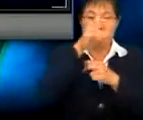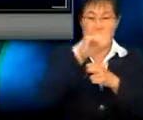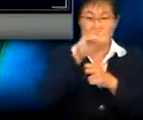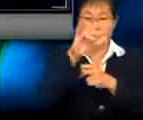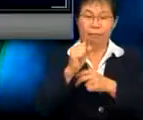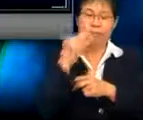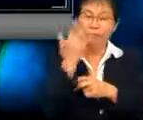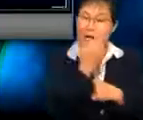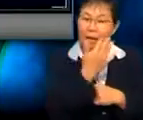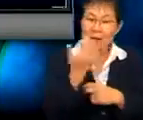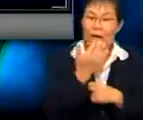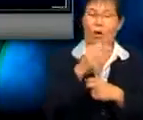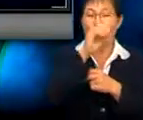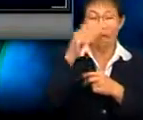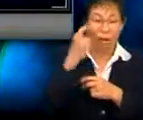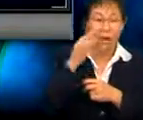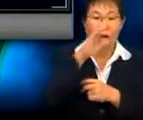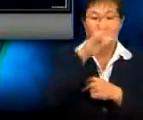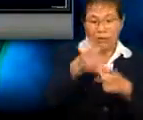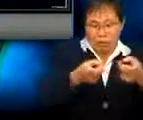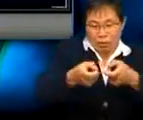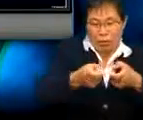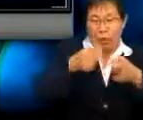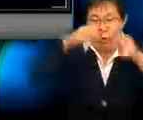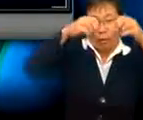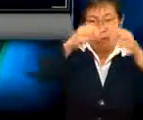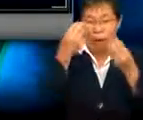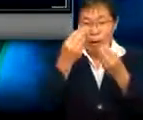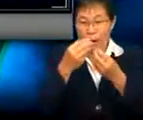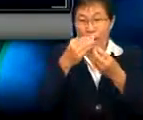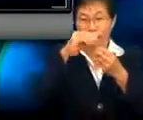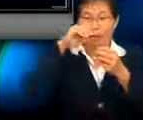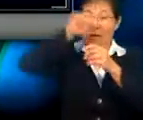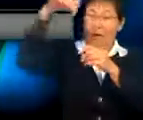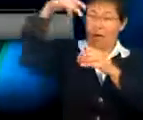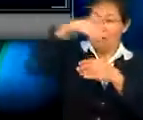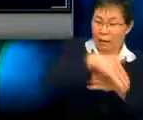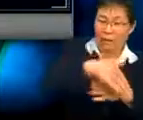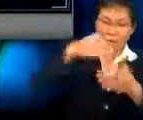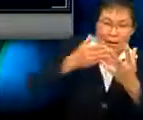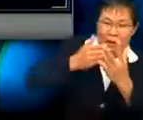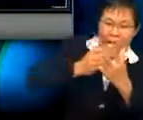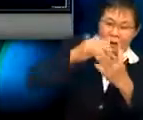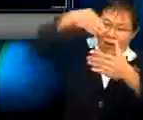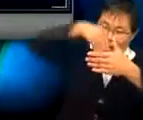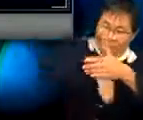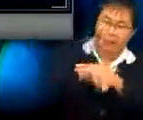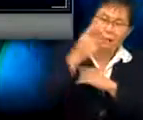The iris is the colored part of the eye. Our iris controls the amount of light entering the eye.